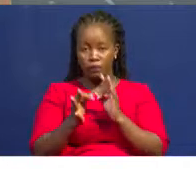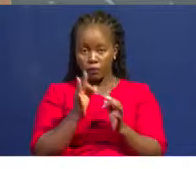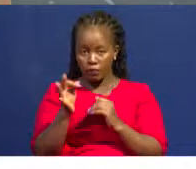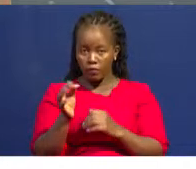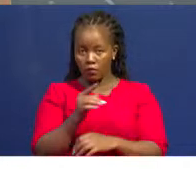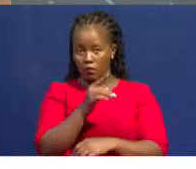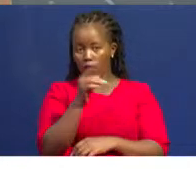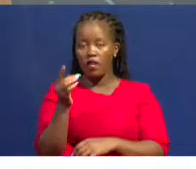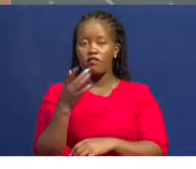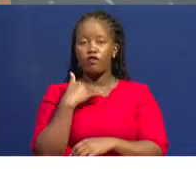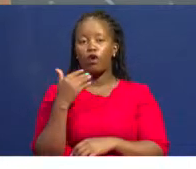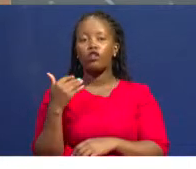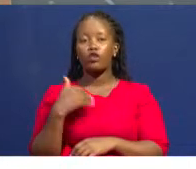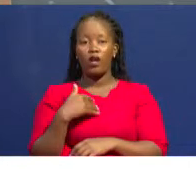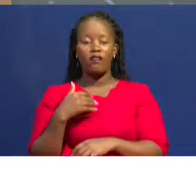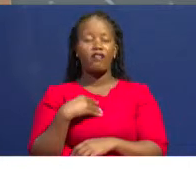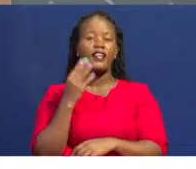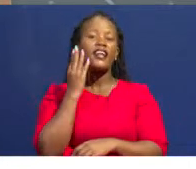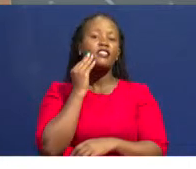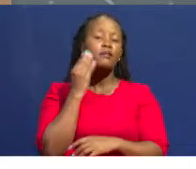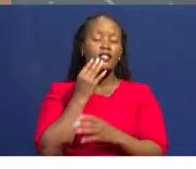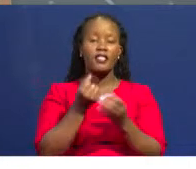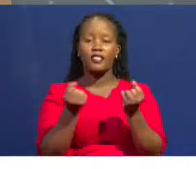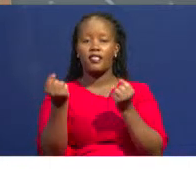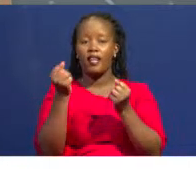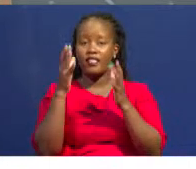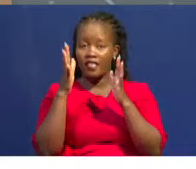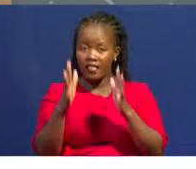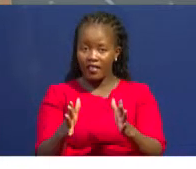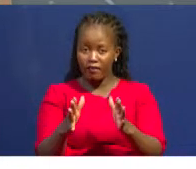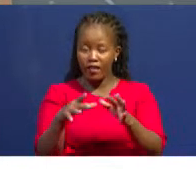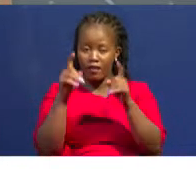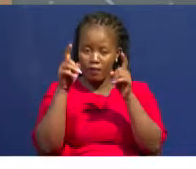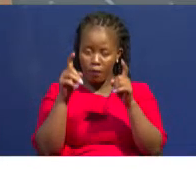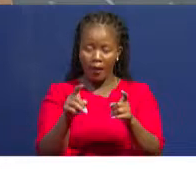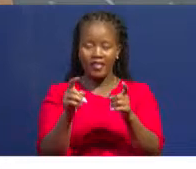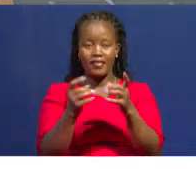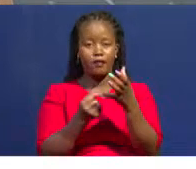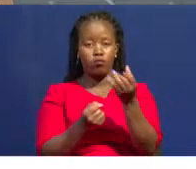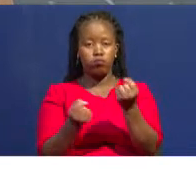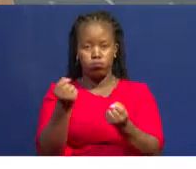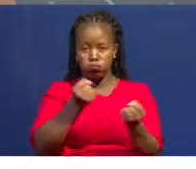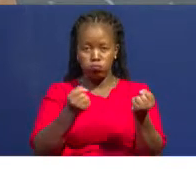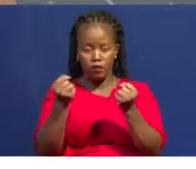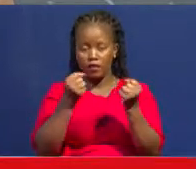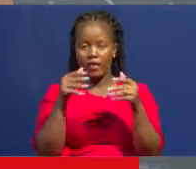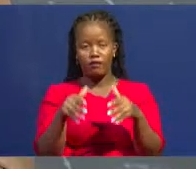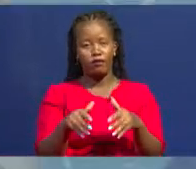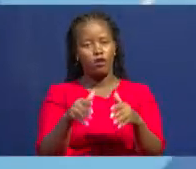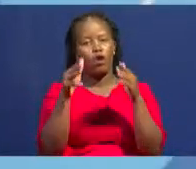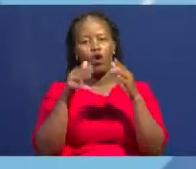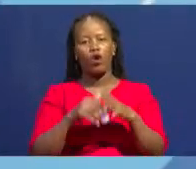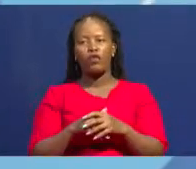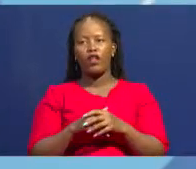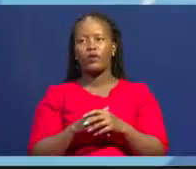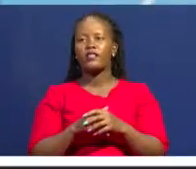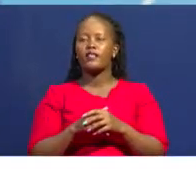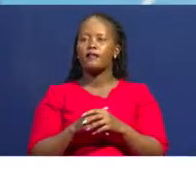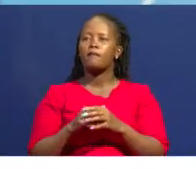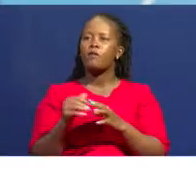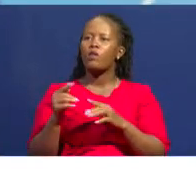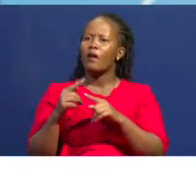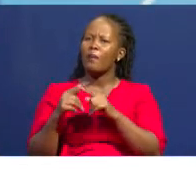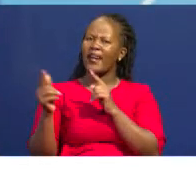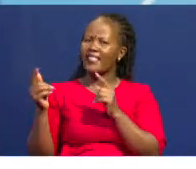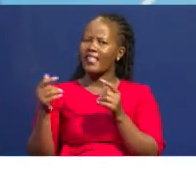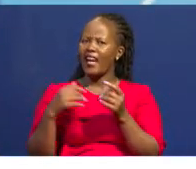experience as a driver, go to the road. There's challenges when you are driving. Still on the same, Bonamwenda, I'm looking at